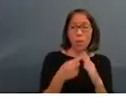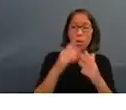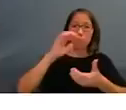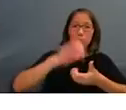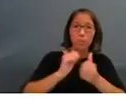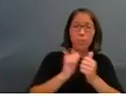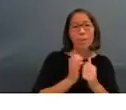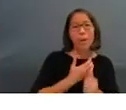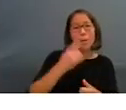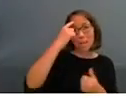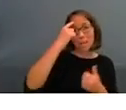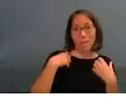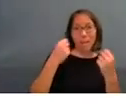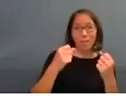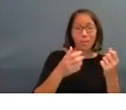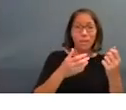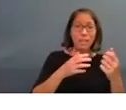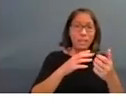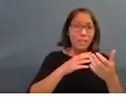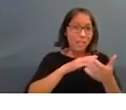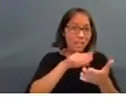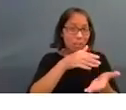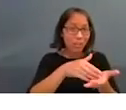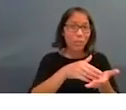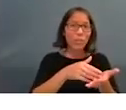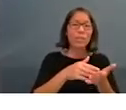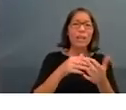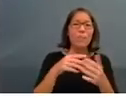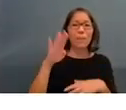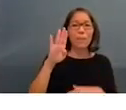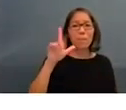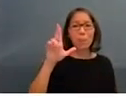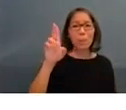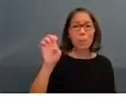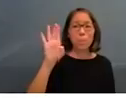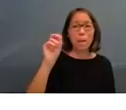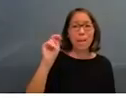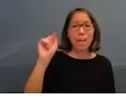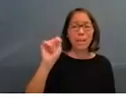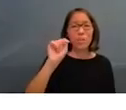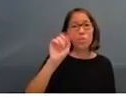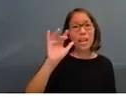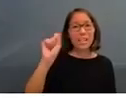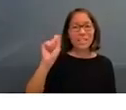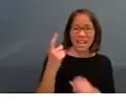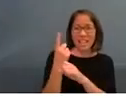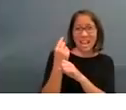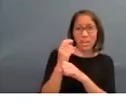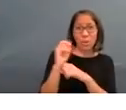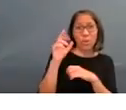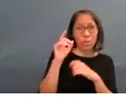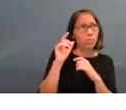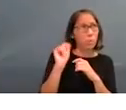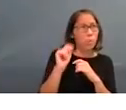our mental health centers with Bluebonnet Trails. That will continue. In March of last year, they went totally televideo. So they are prepared